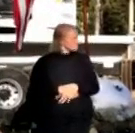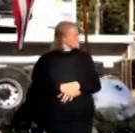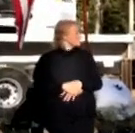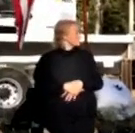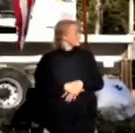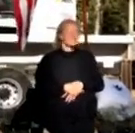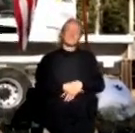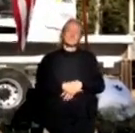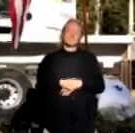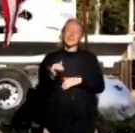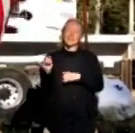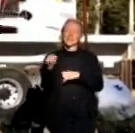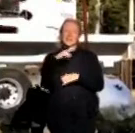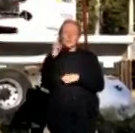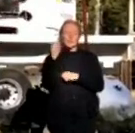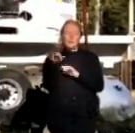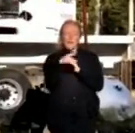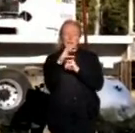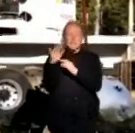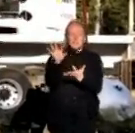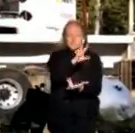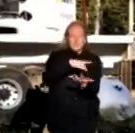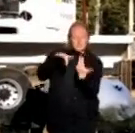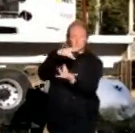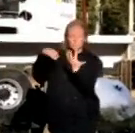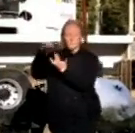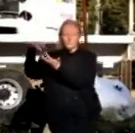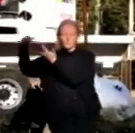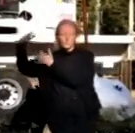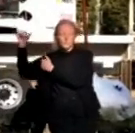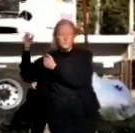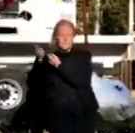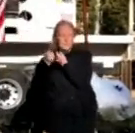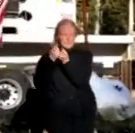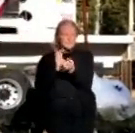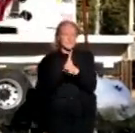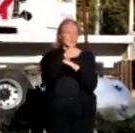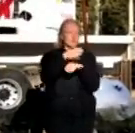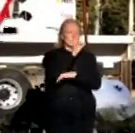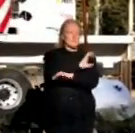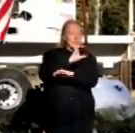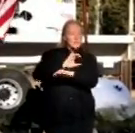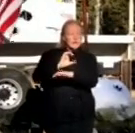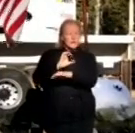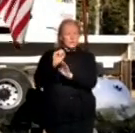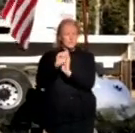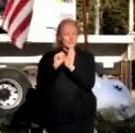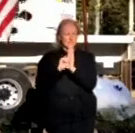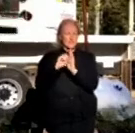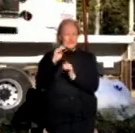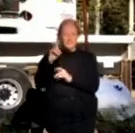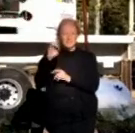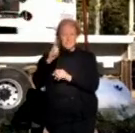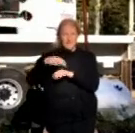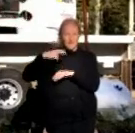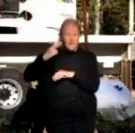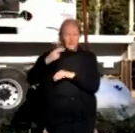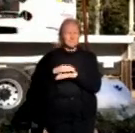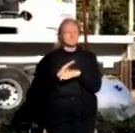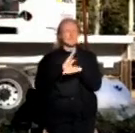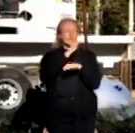As dry leaves that before the wild snowstorm fly, the sleigh crossed Colorado, a state that's mile high. Across